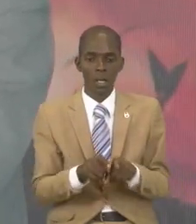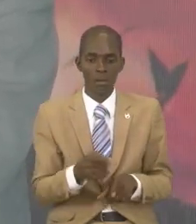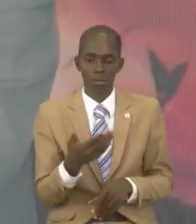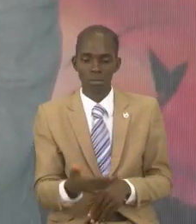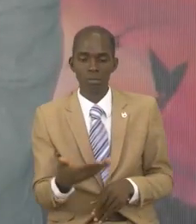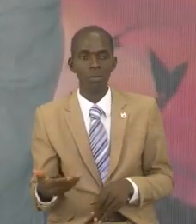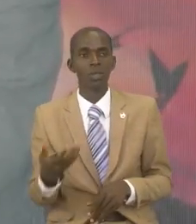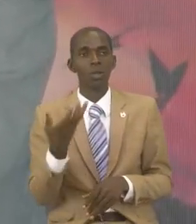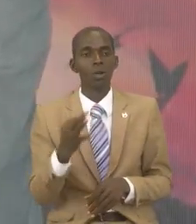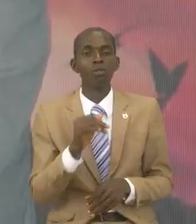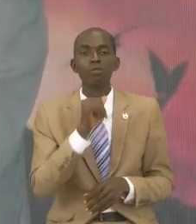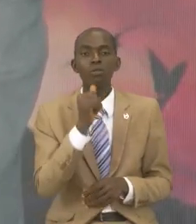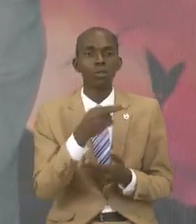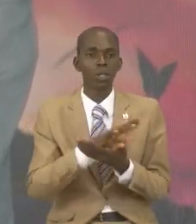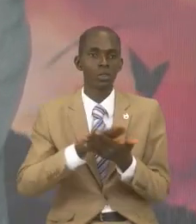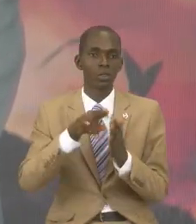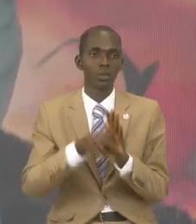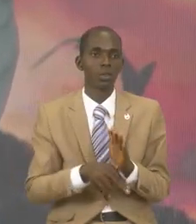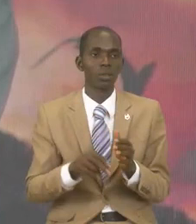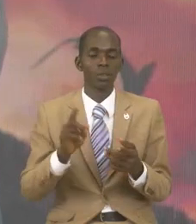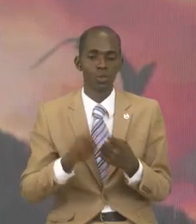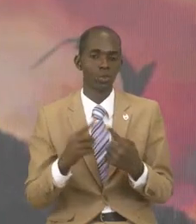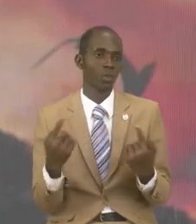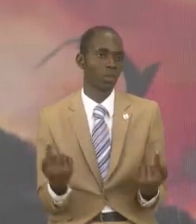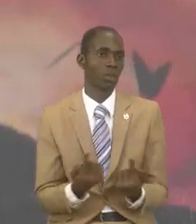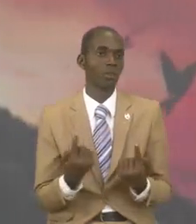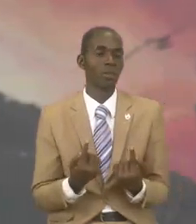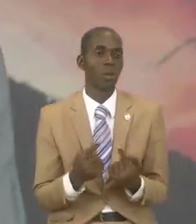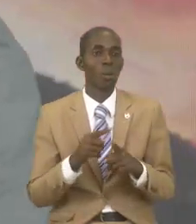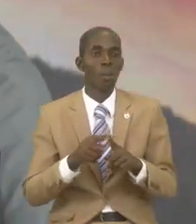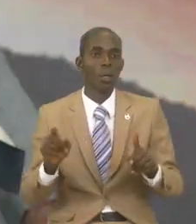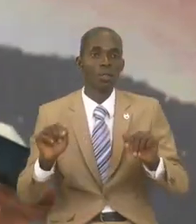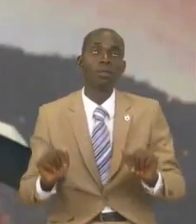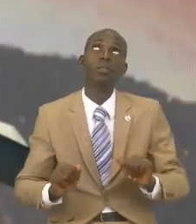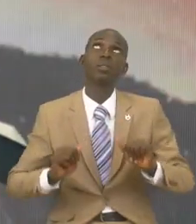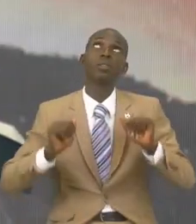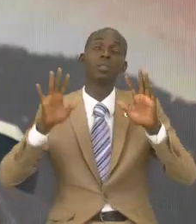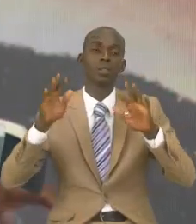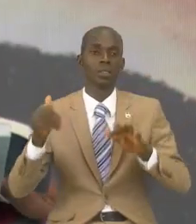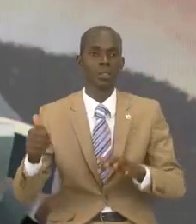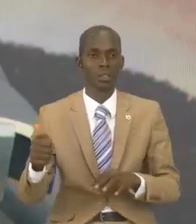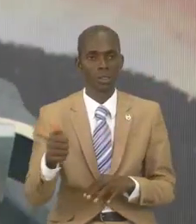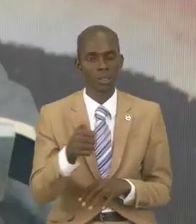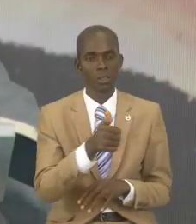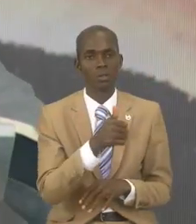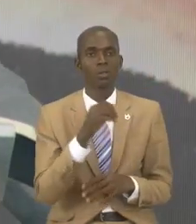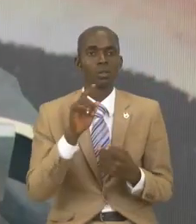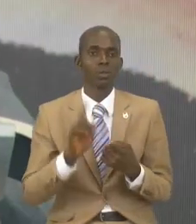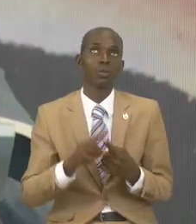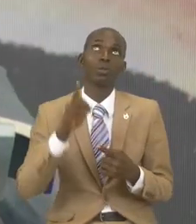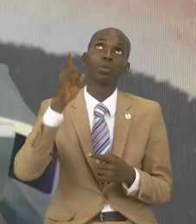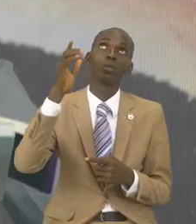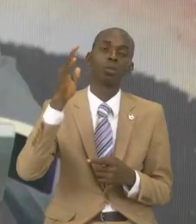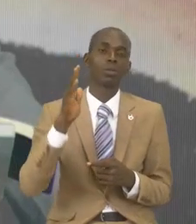unto righteousness, unto sin, but yield yourselves unto